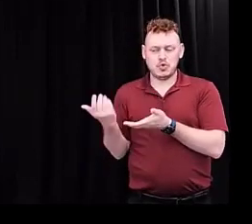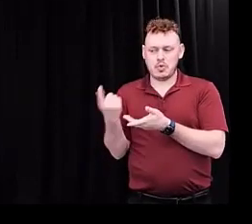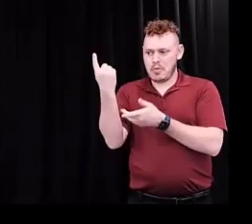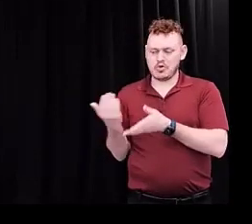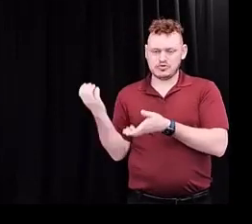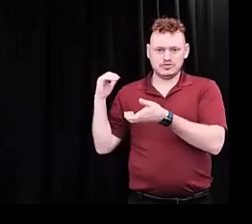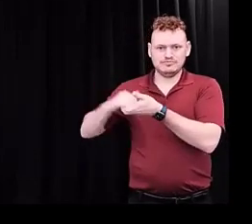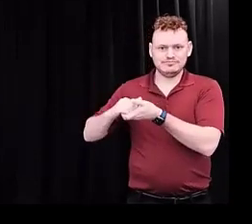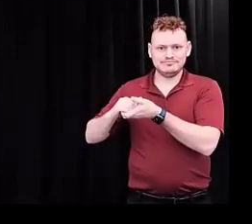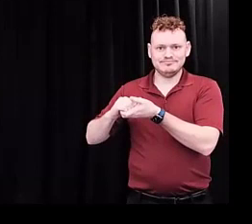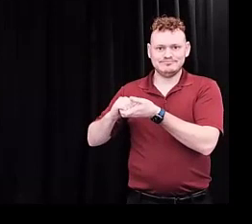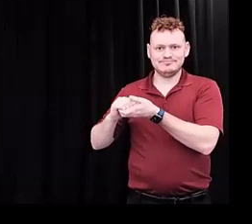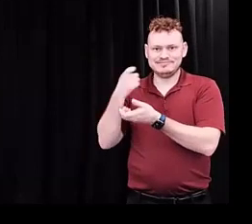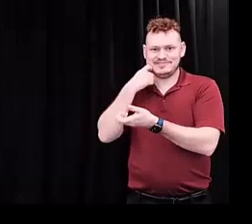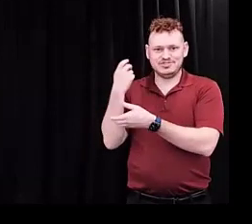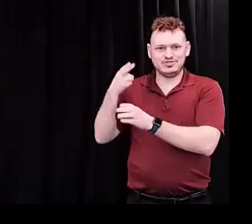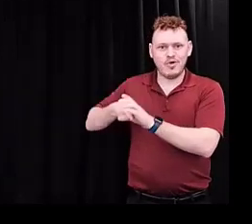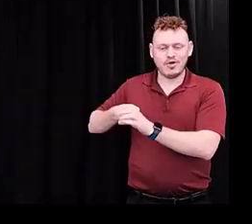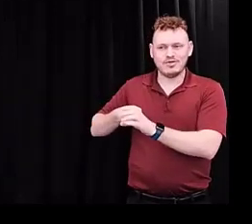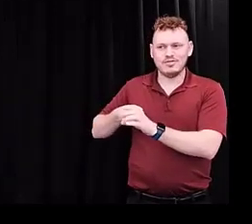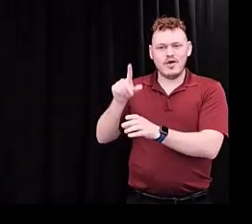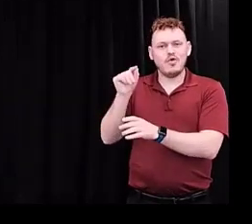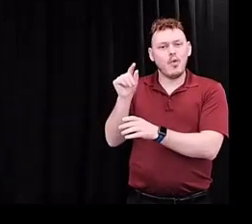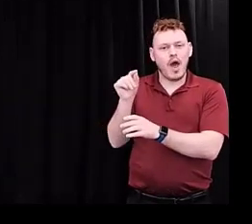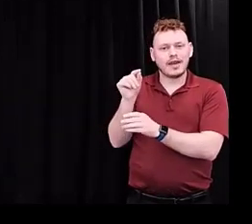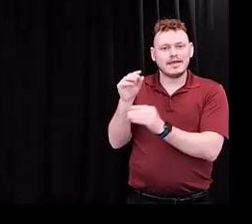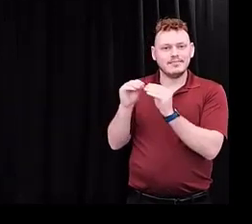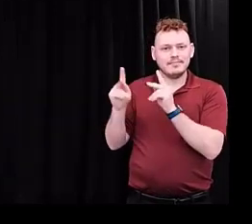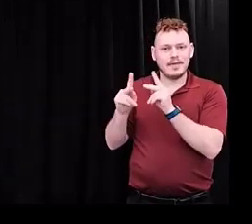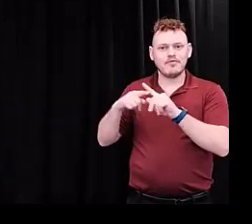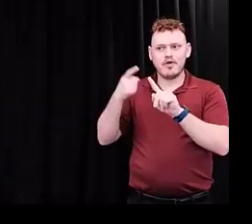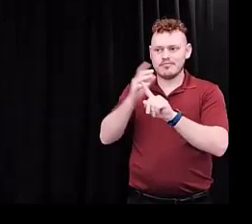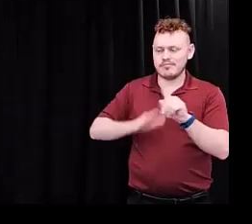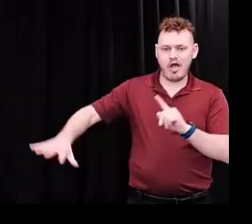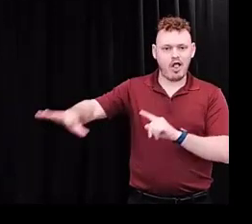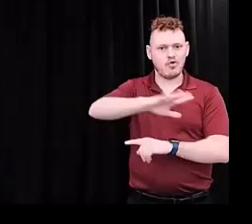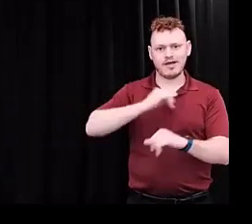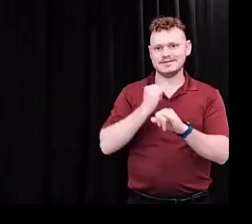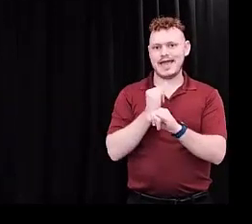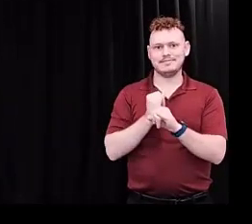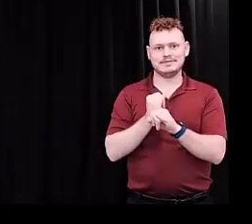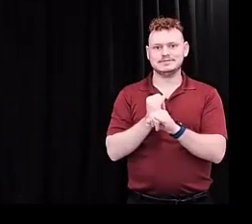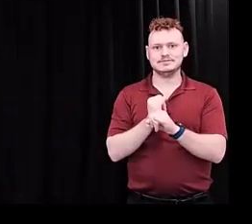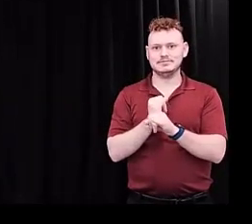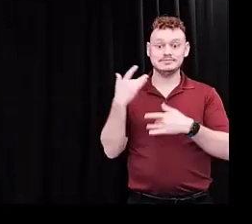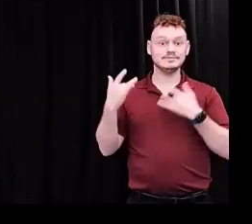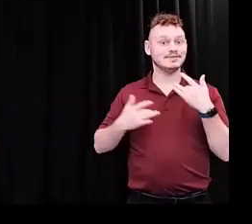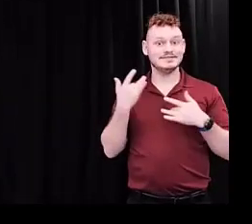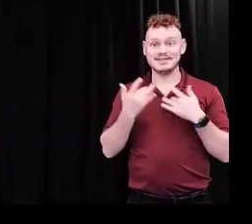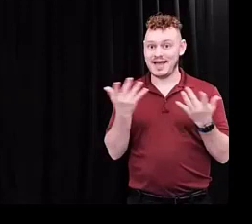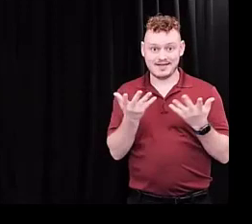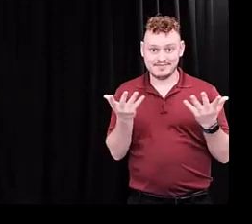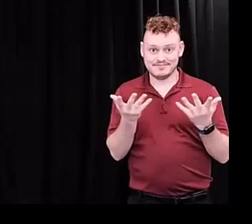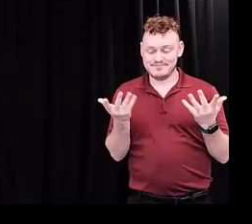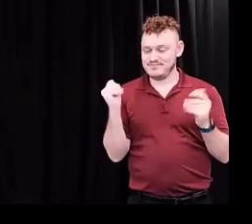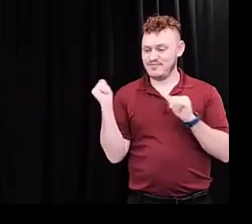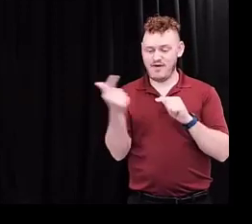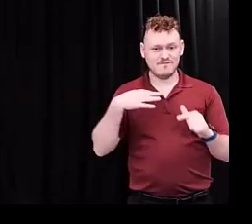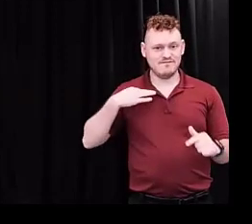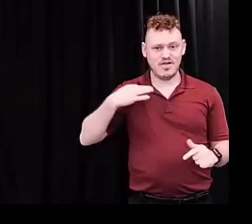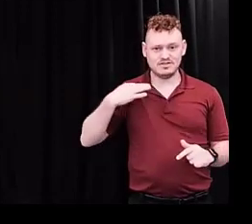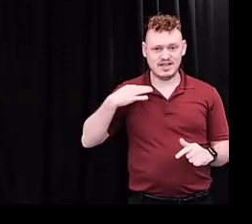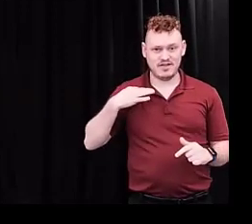that just started the foundations. It's about 20 individuals from all across campus. What's exciting about this is it's all